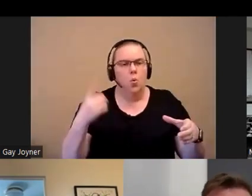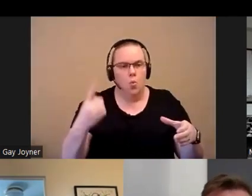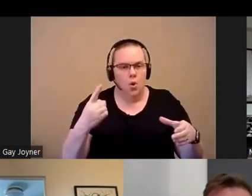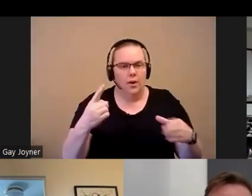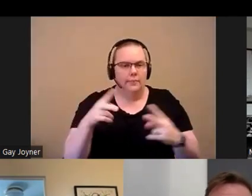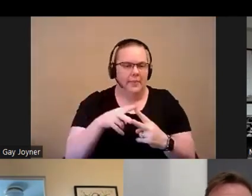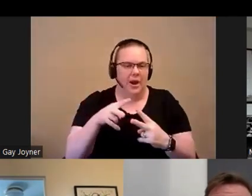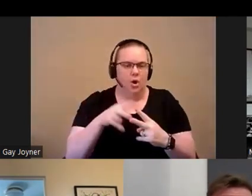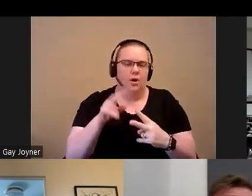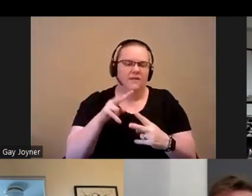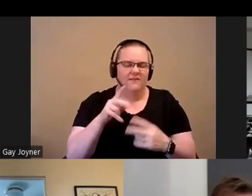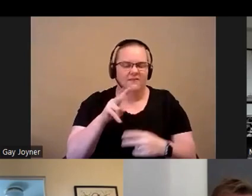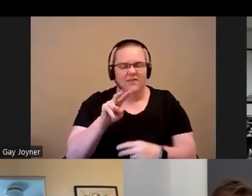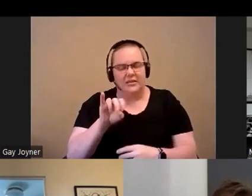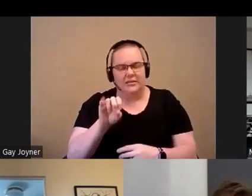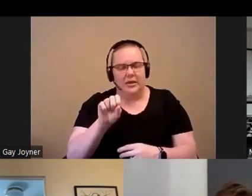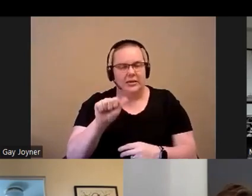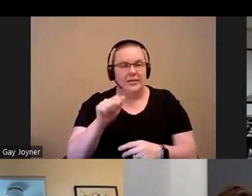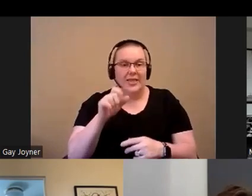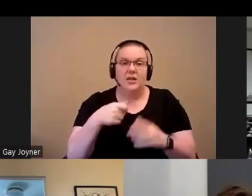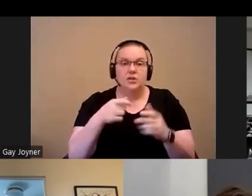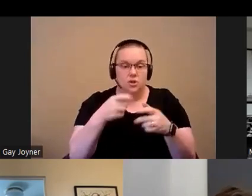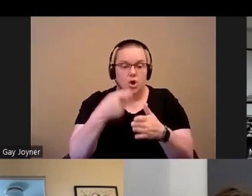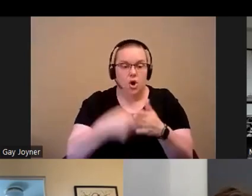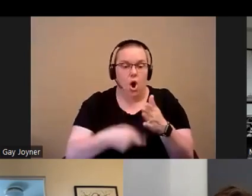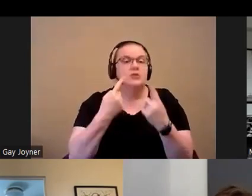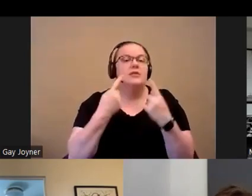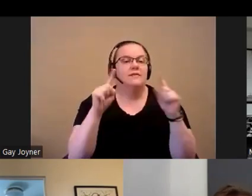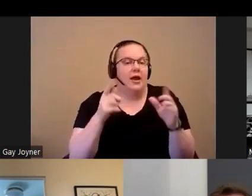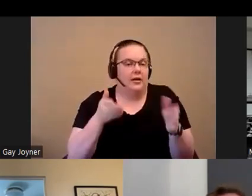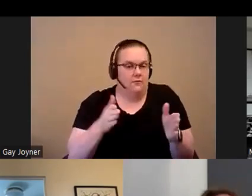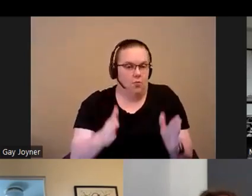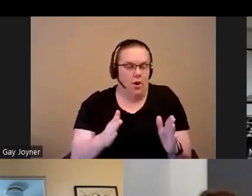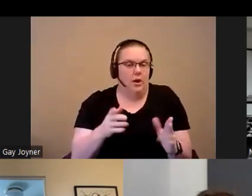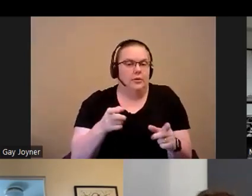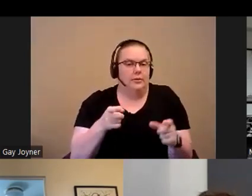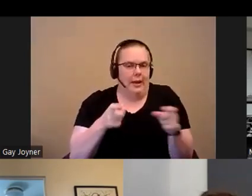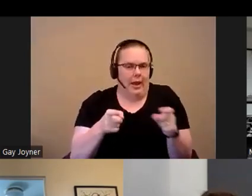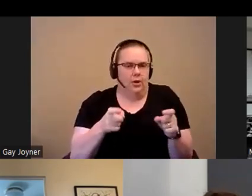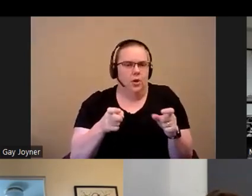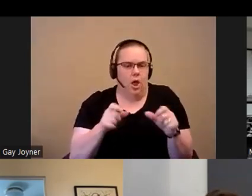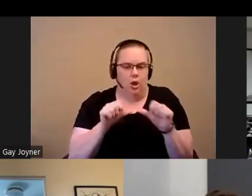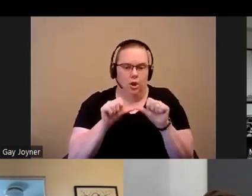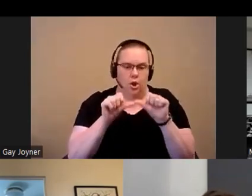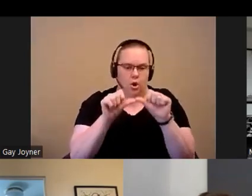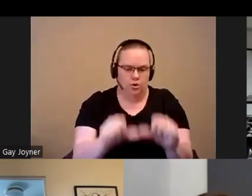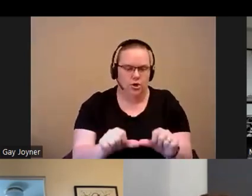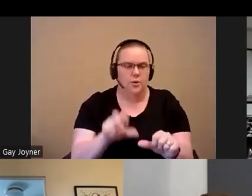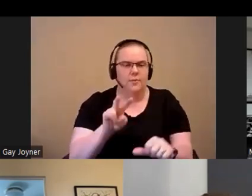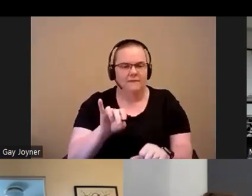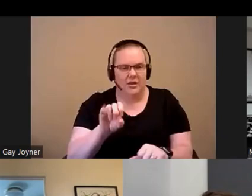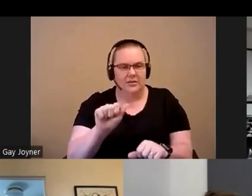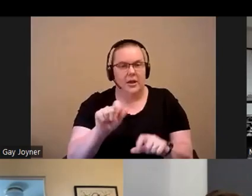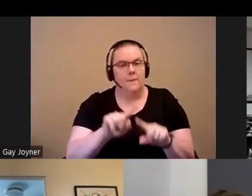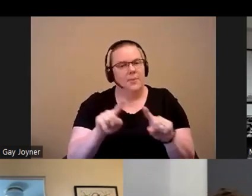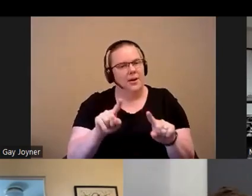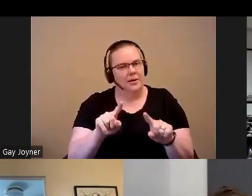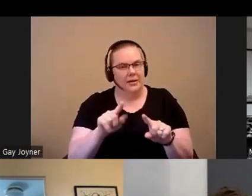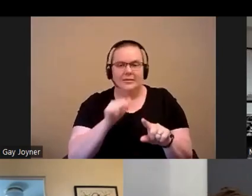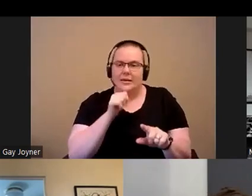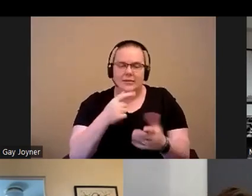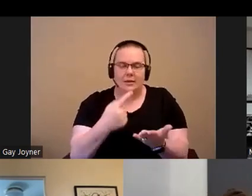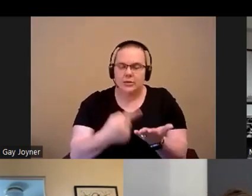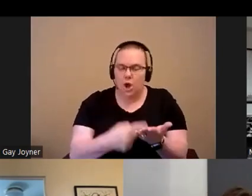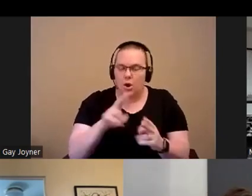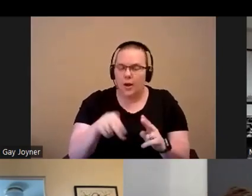very efficient and cost-effective way to handle getting a long-term visa. But that doesn't really talk about how you do the long term, but it is a